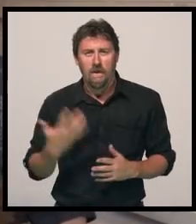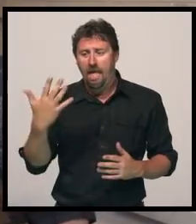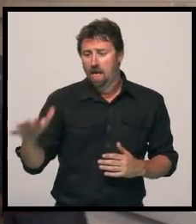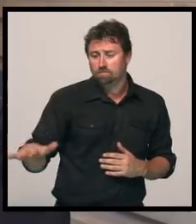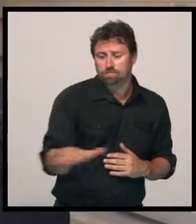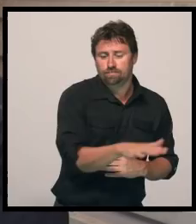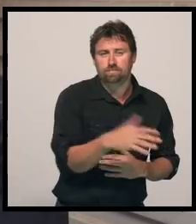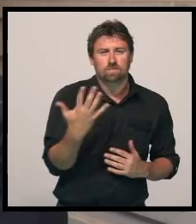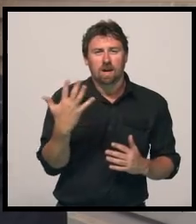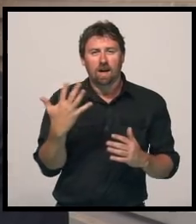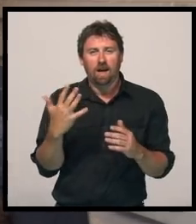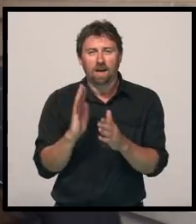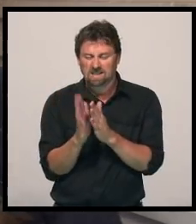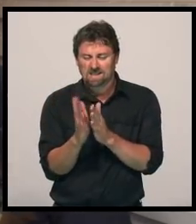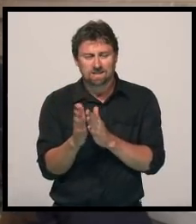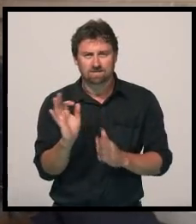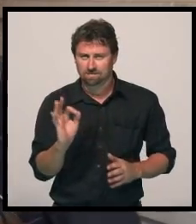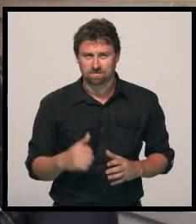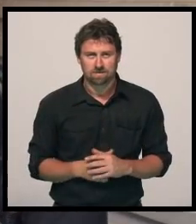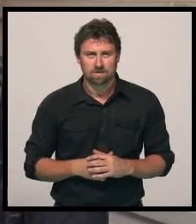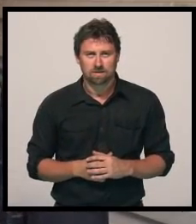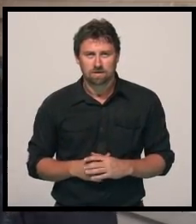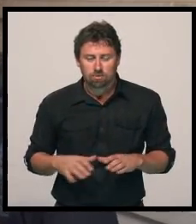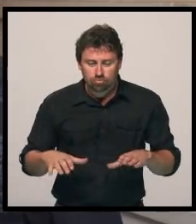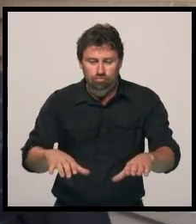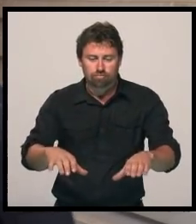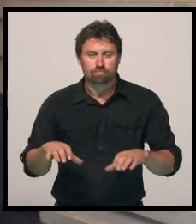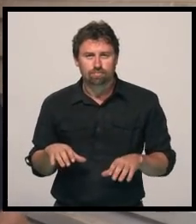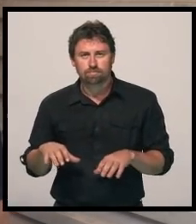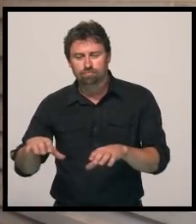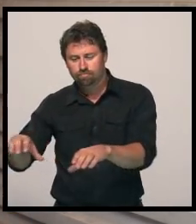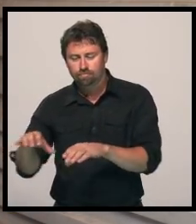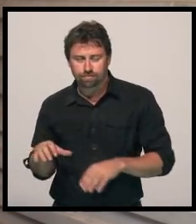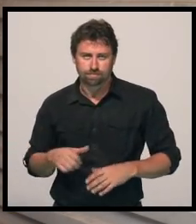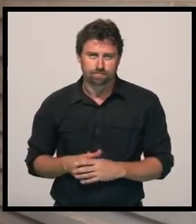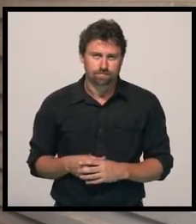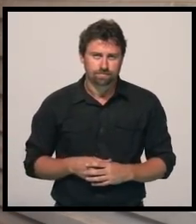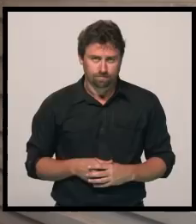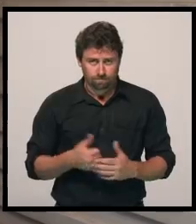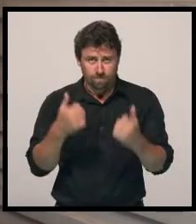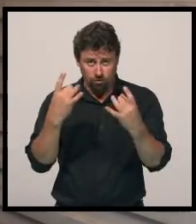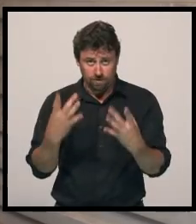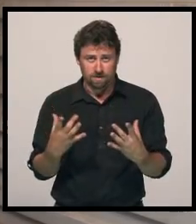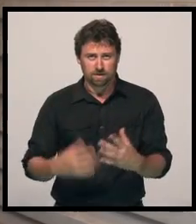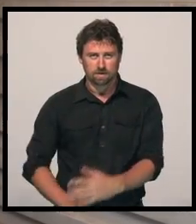over the blade. Bring it up to a point, take it away and then join it on the other table. Okay, let's go.